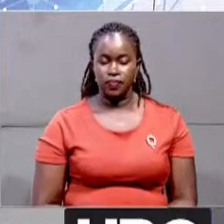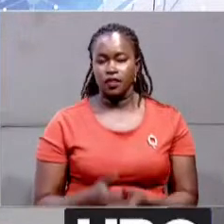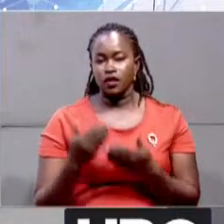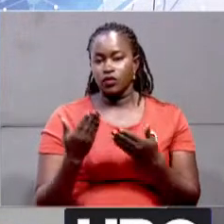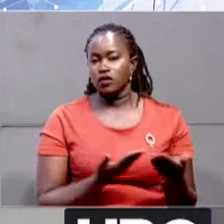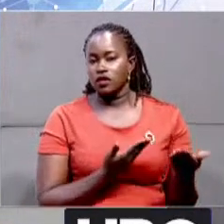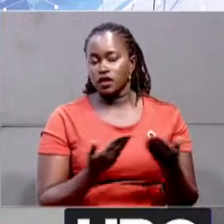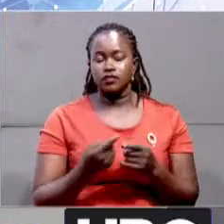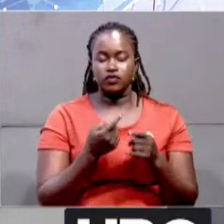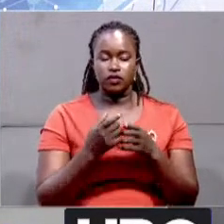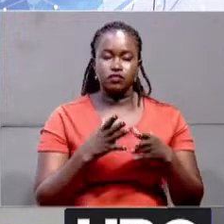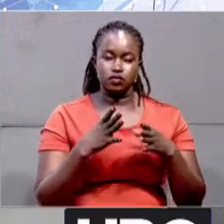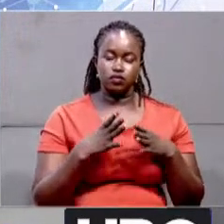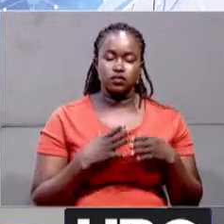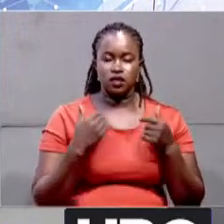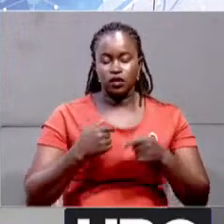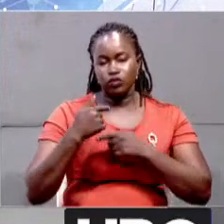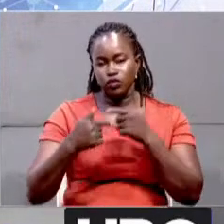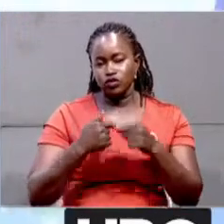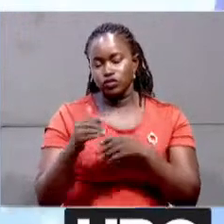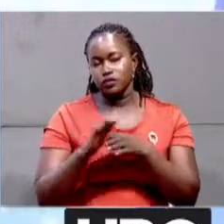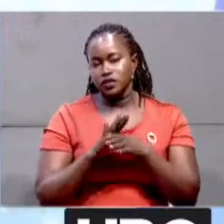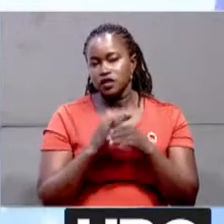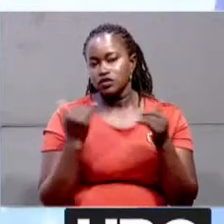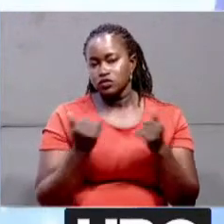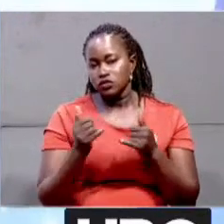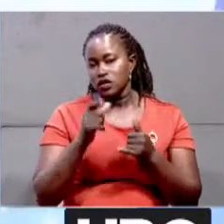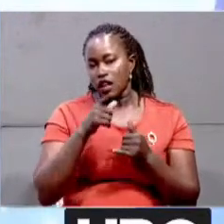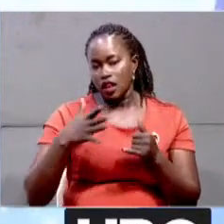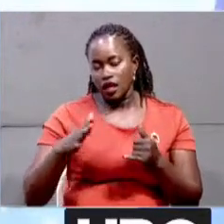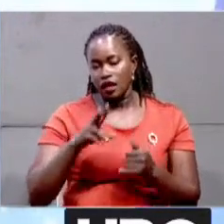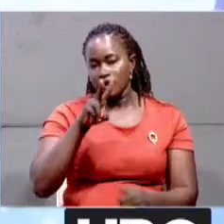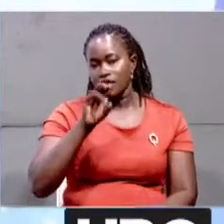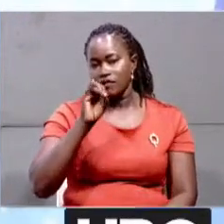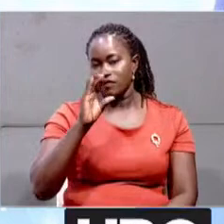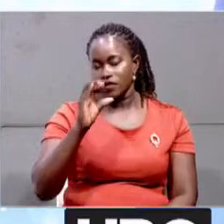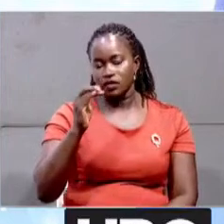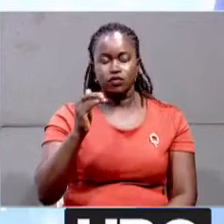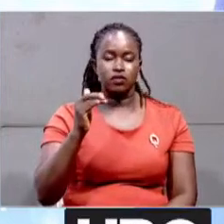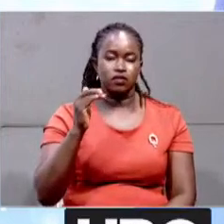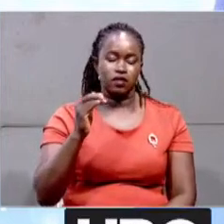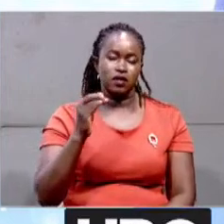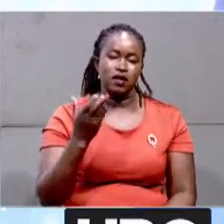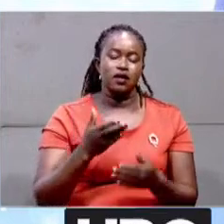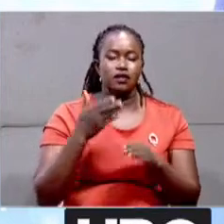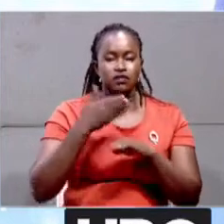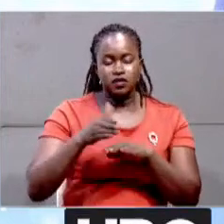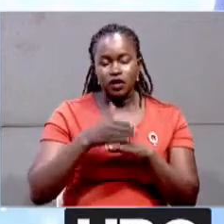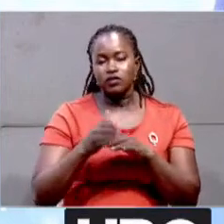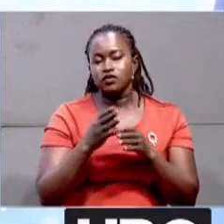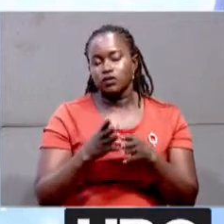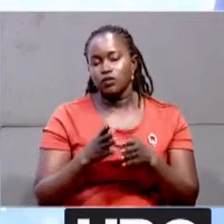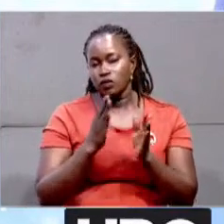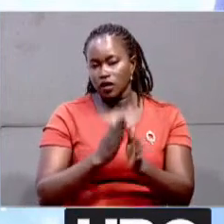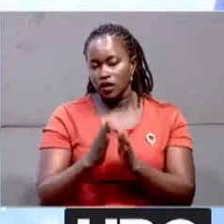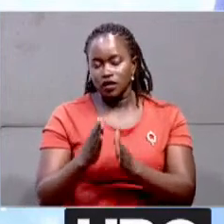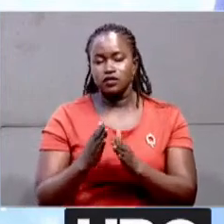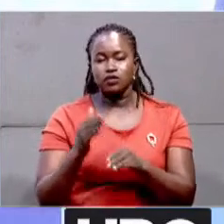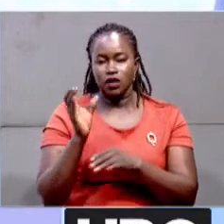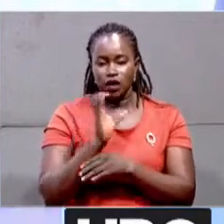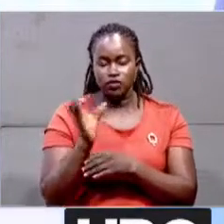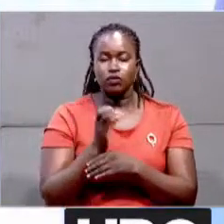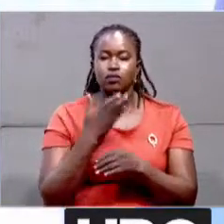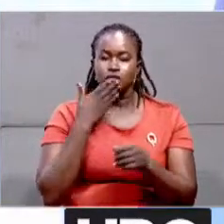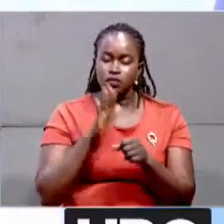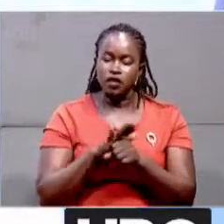Welcome back from that break. And now into business. Lake Victoria Fisheries Organization Council of Ministers have pledged to protect the